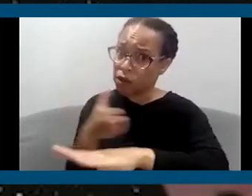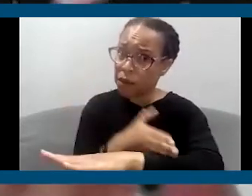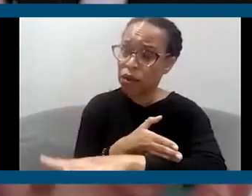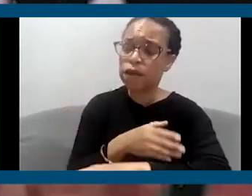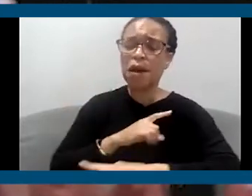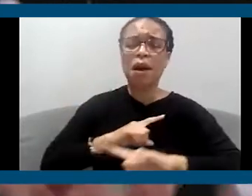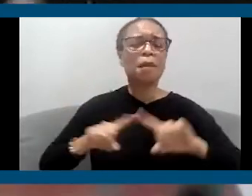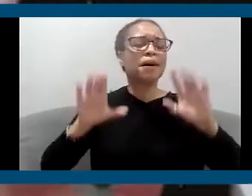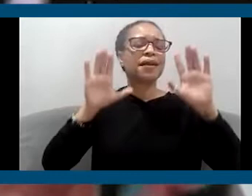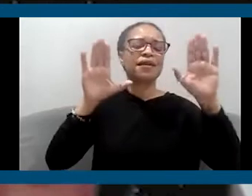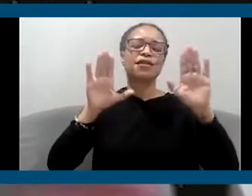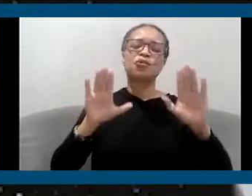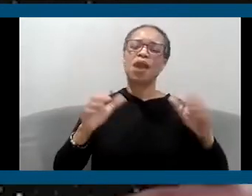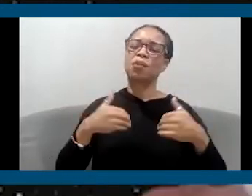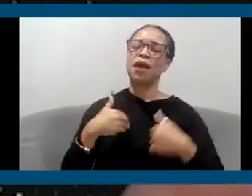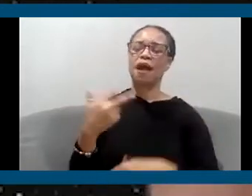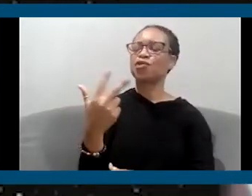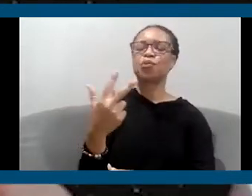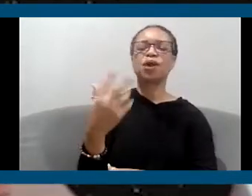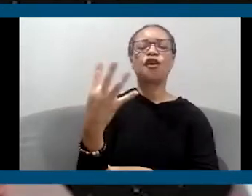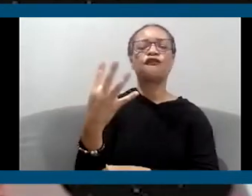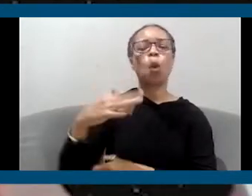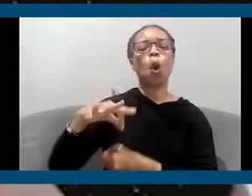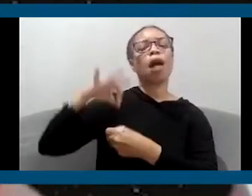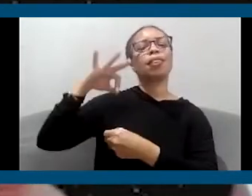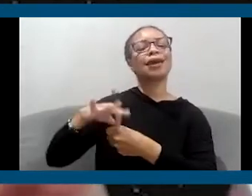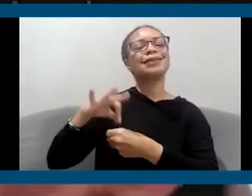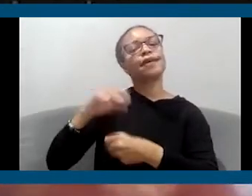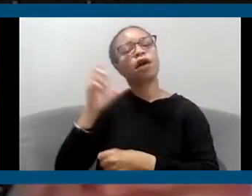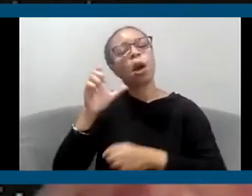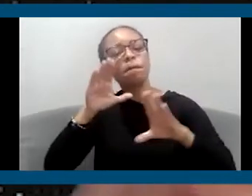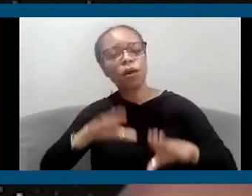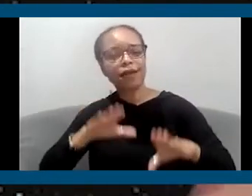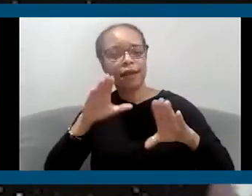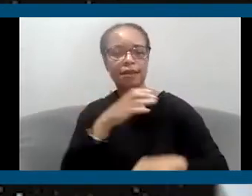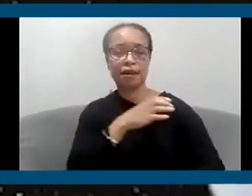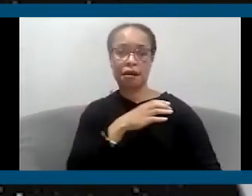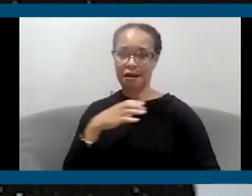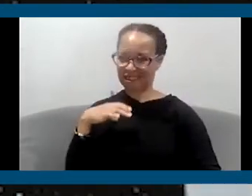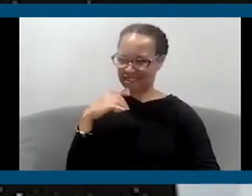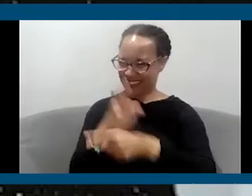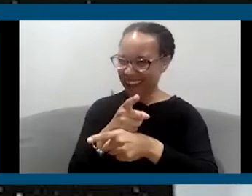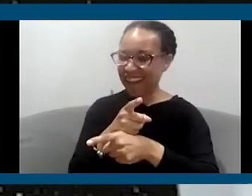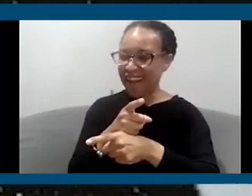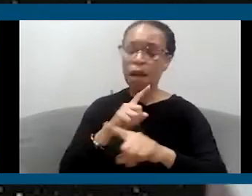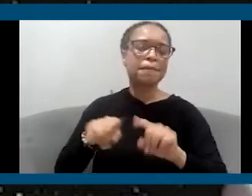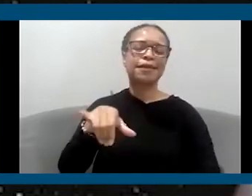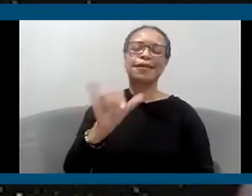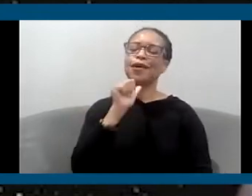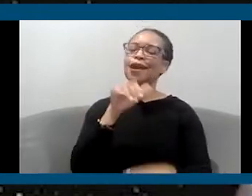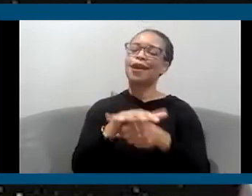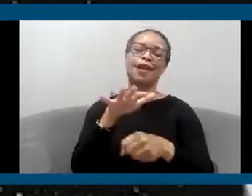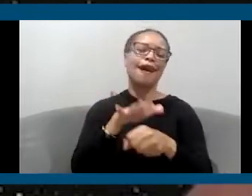it's great that we have 3 or 4 elected Muslims in Congress, right? But that's still not enough. In the state